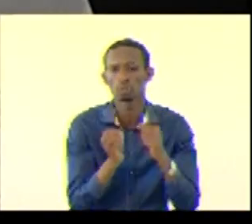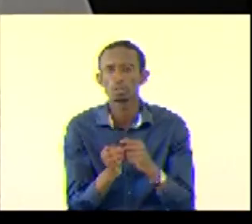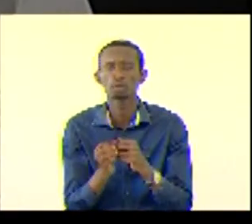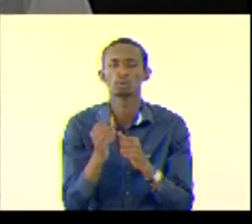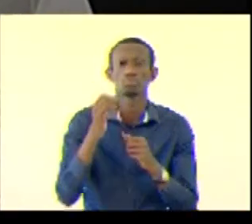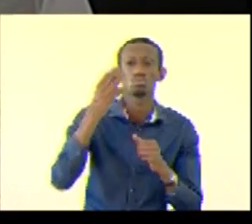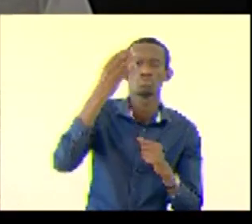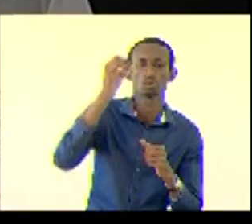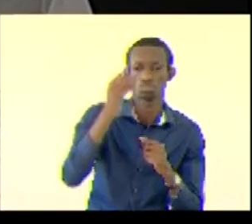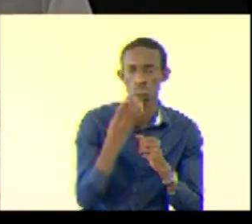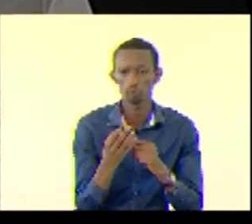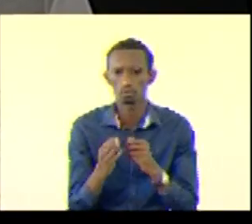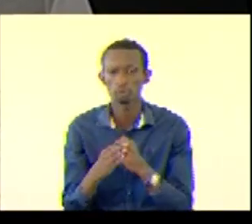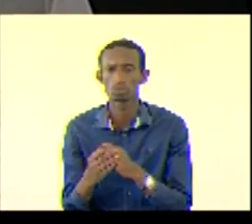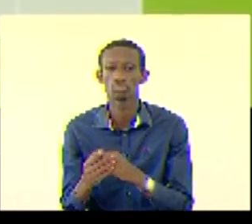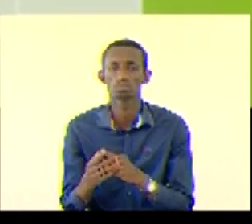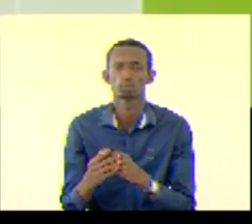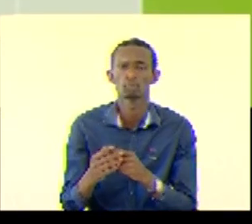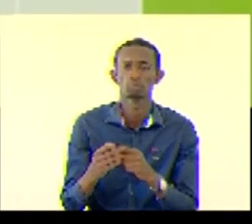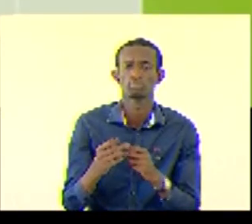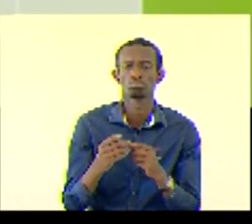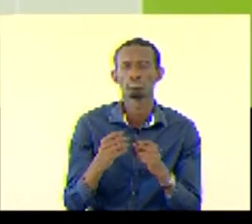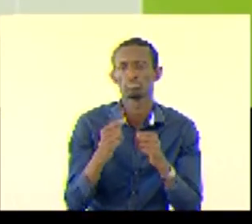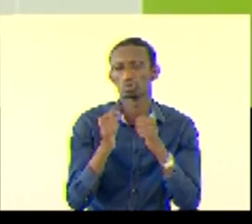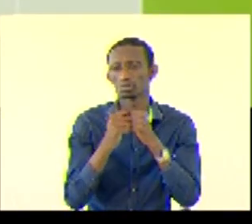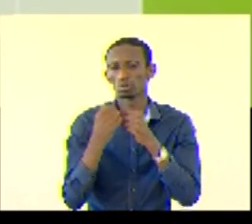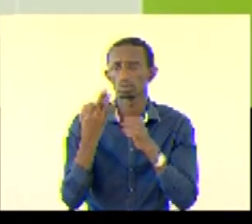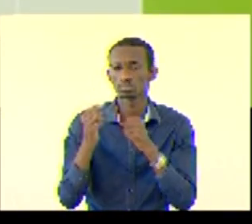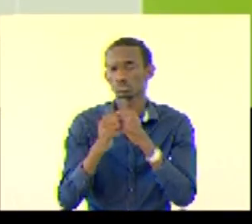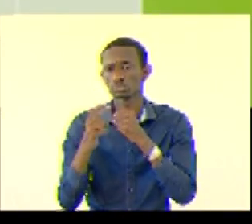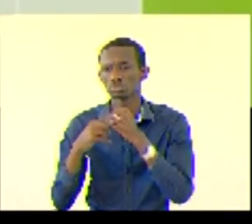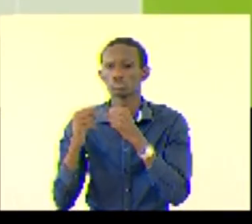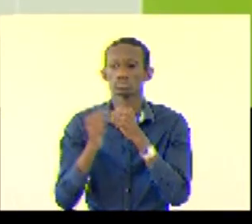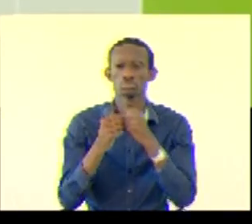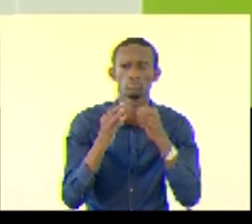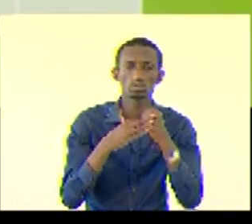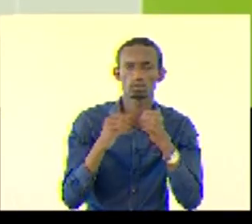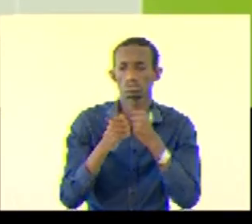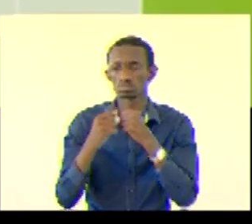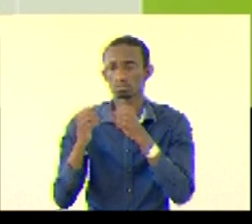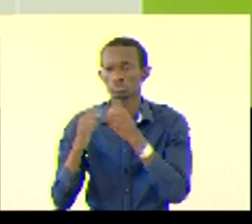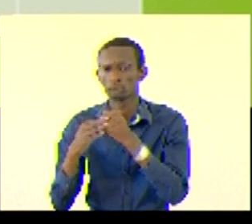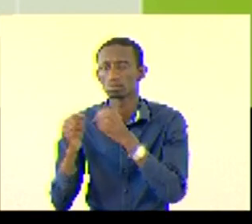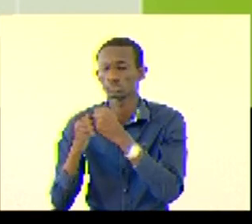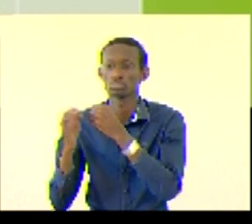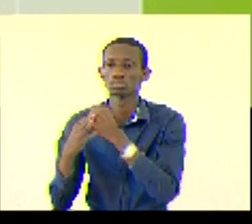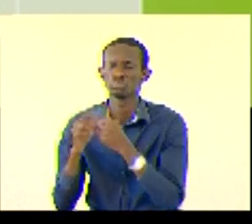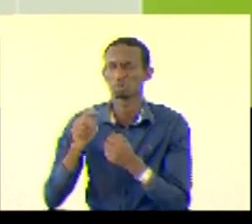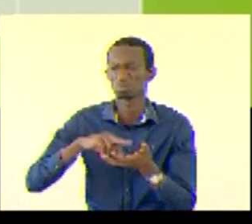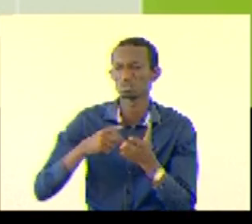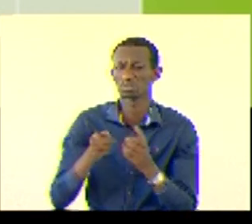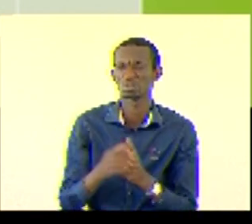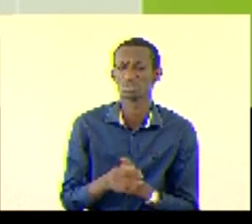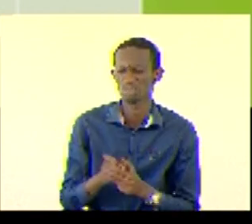60, 70, 58, 80, 58, 90, 58. What does it show? So the values should give you